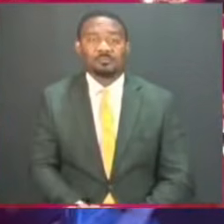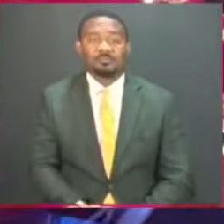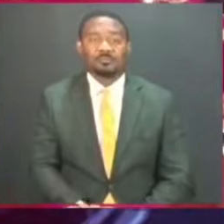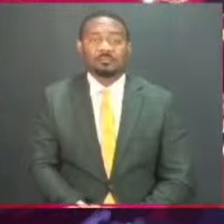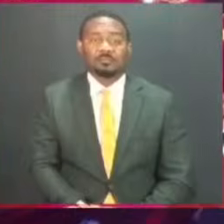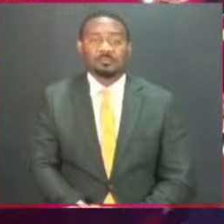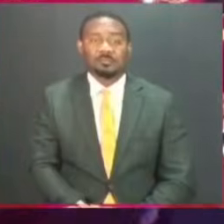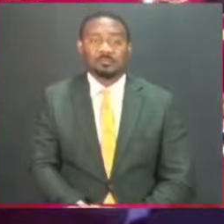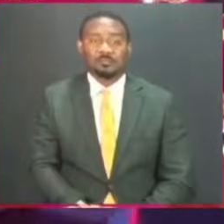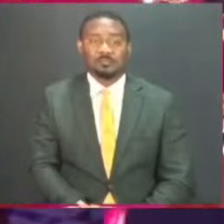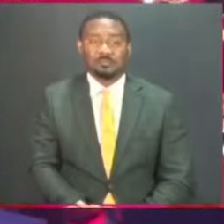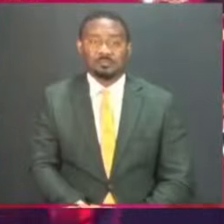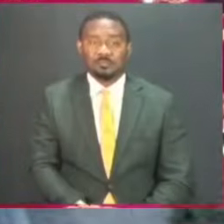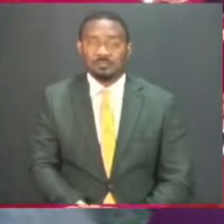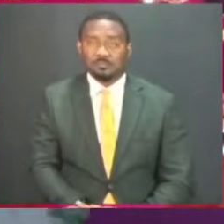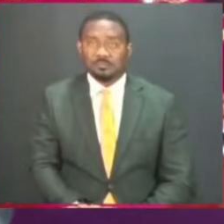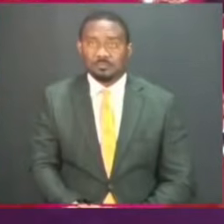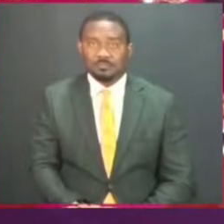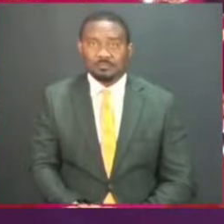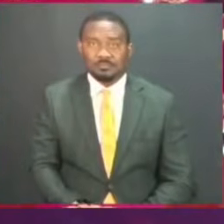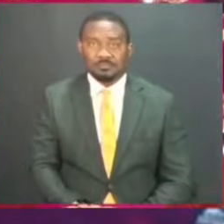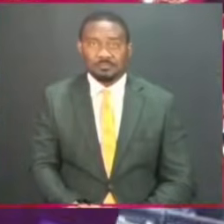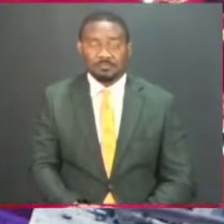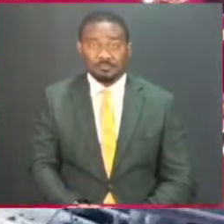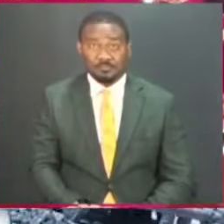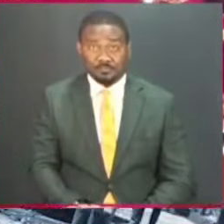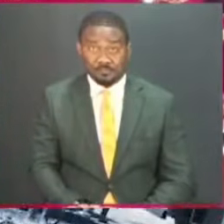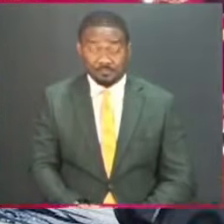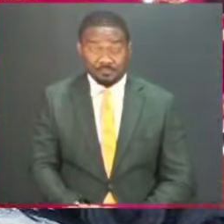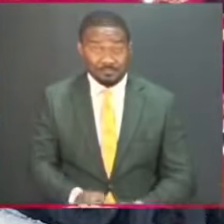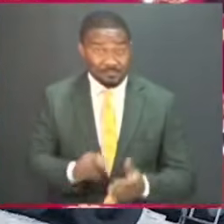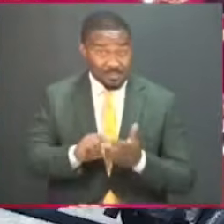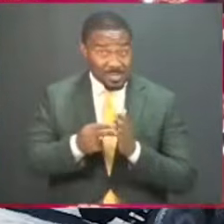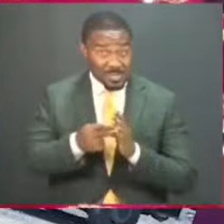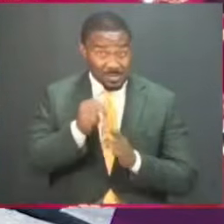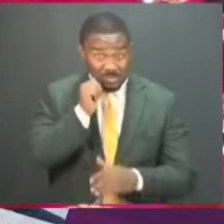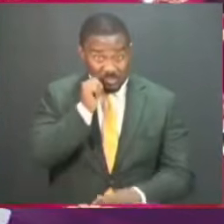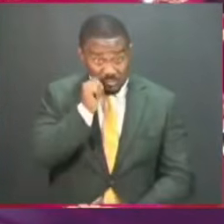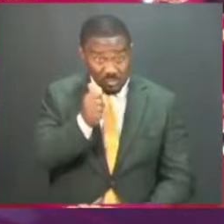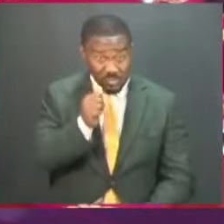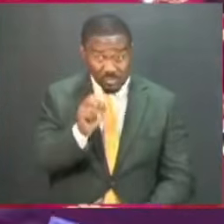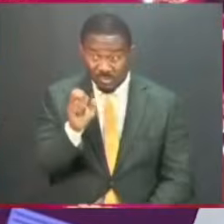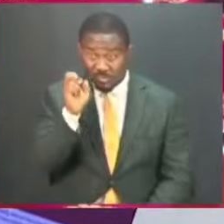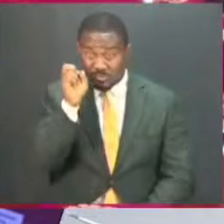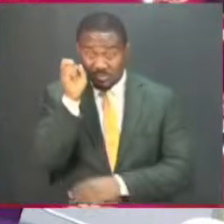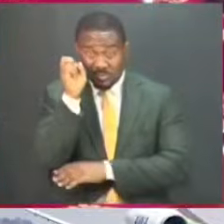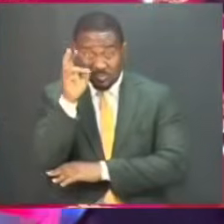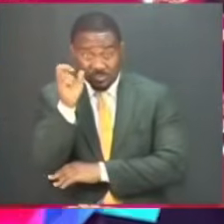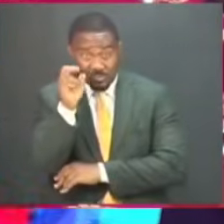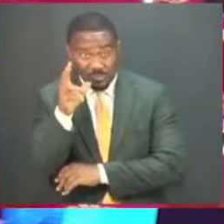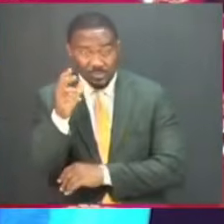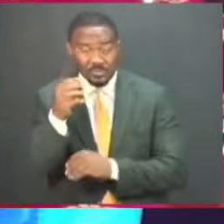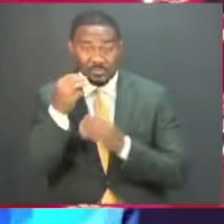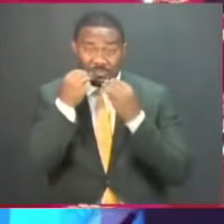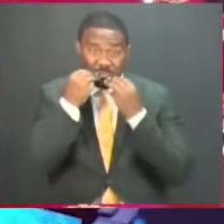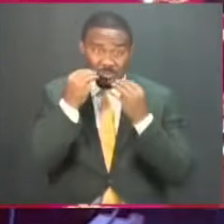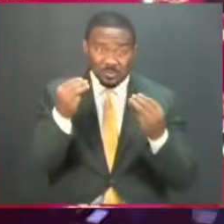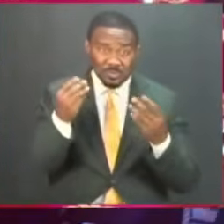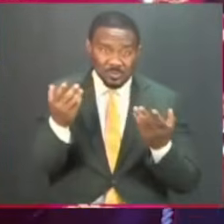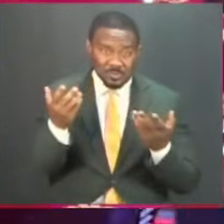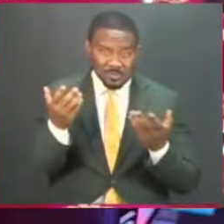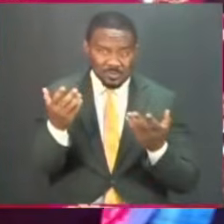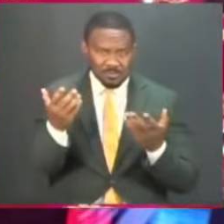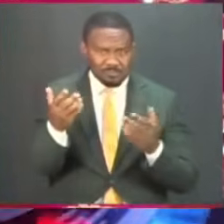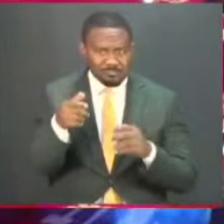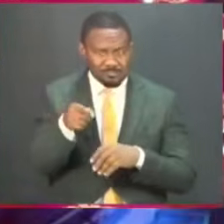Honorable members, the understanding is that 12 noon, we will take the motion which is about, the paper